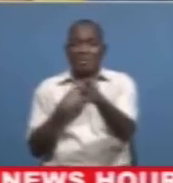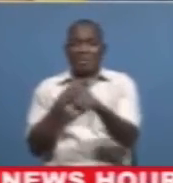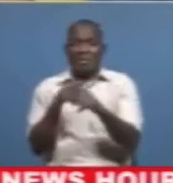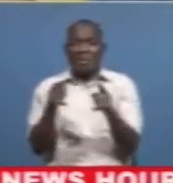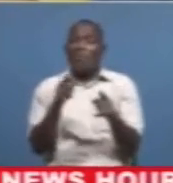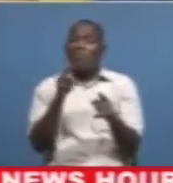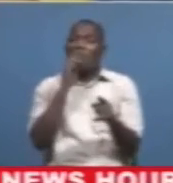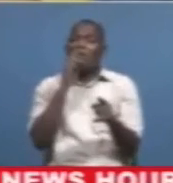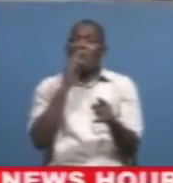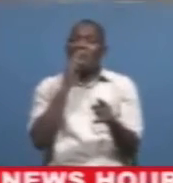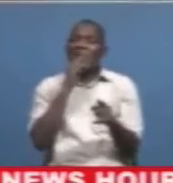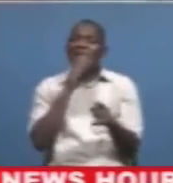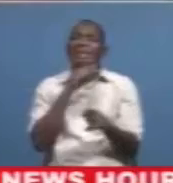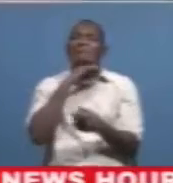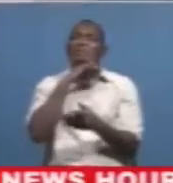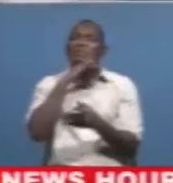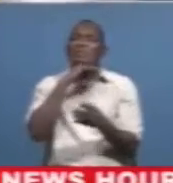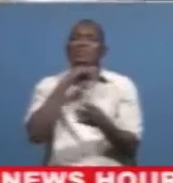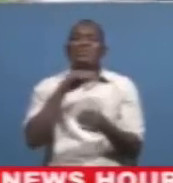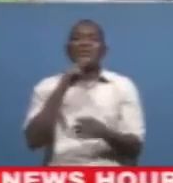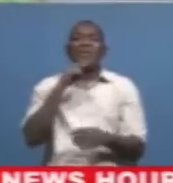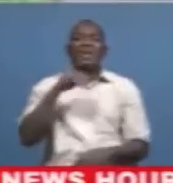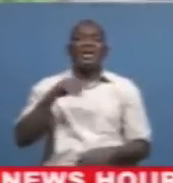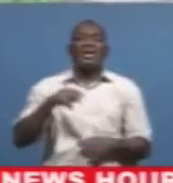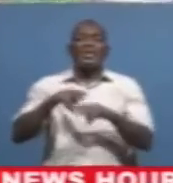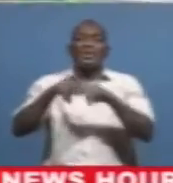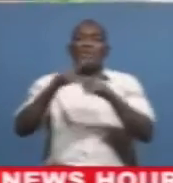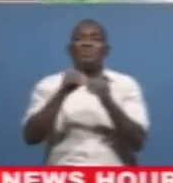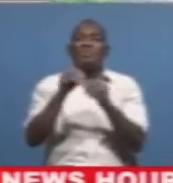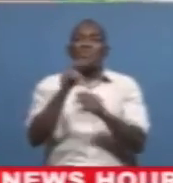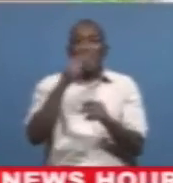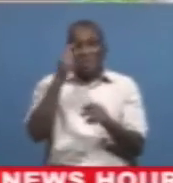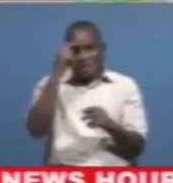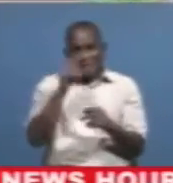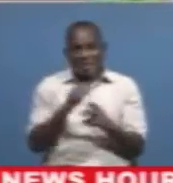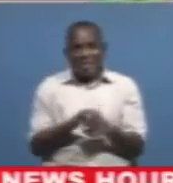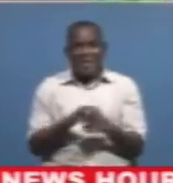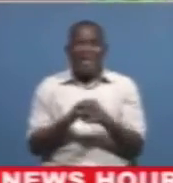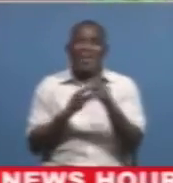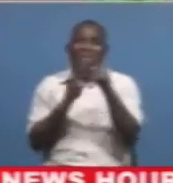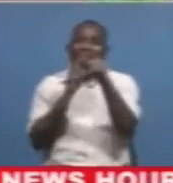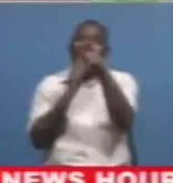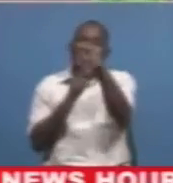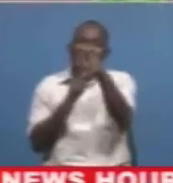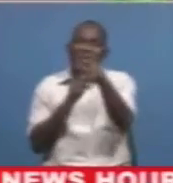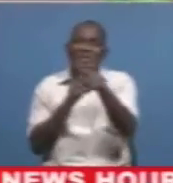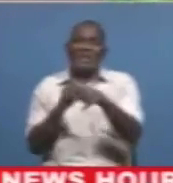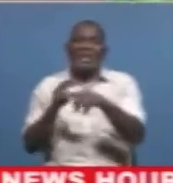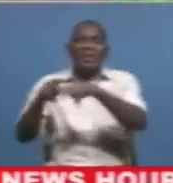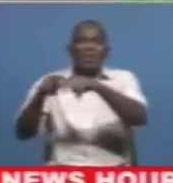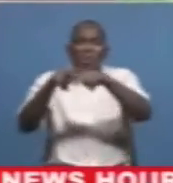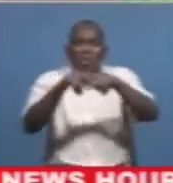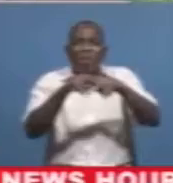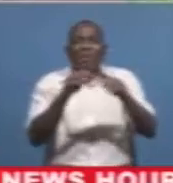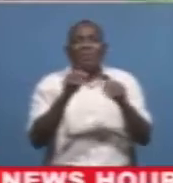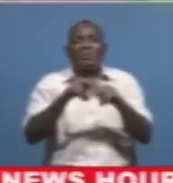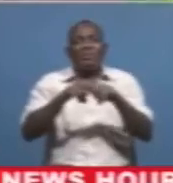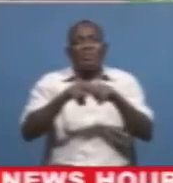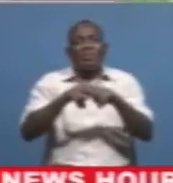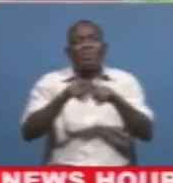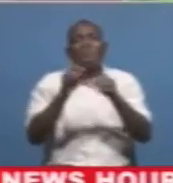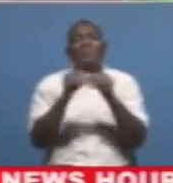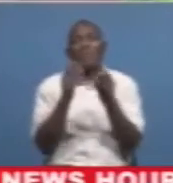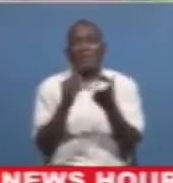water is very salty. According to residents, the unavailability of water is affecting their work and their